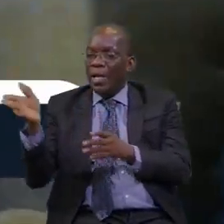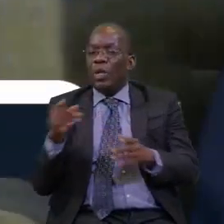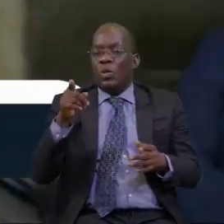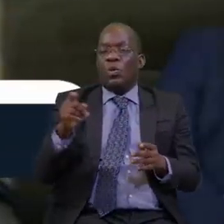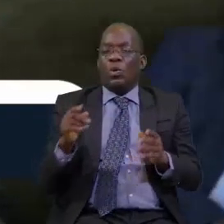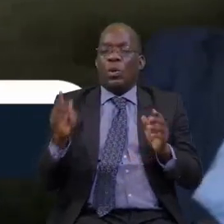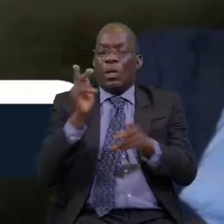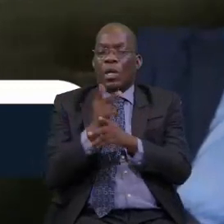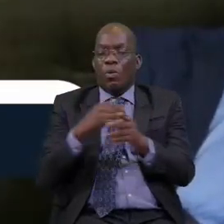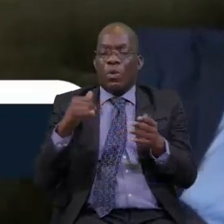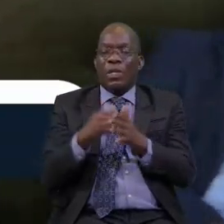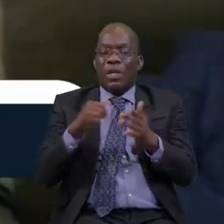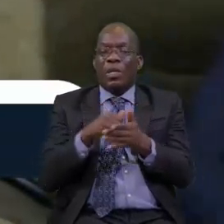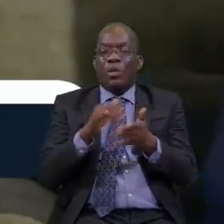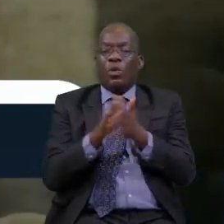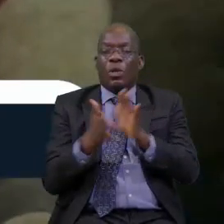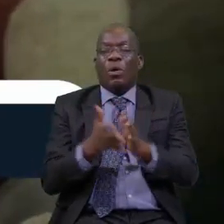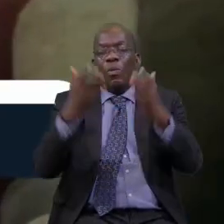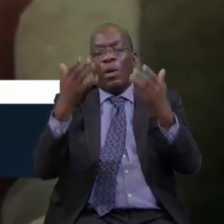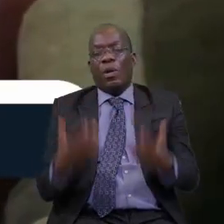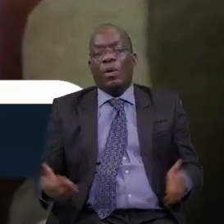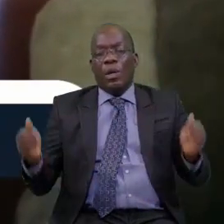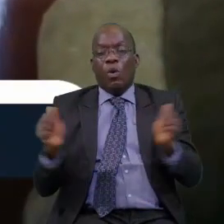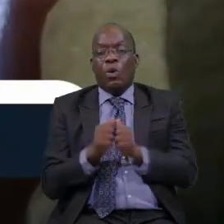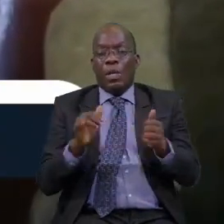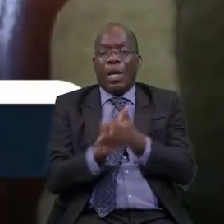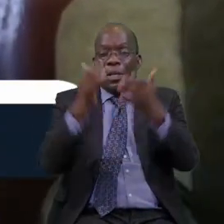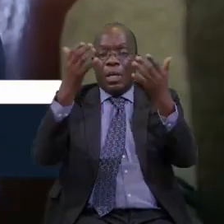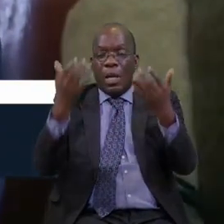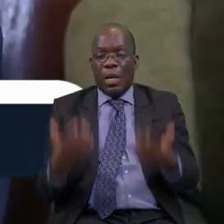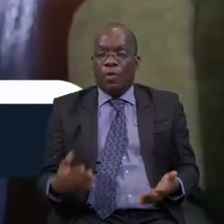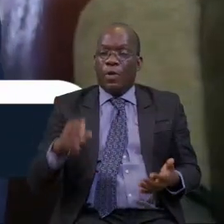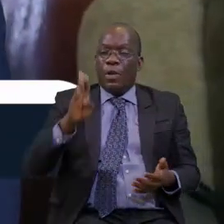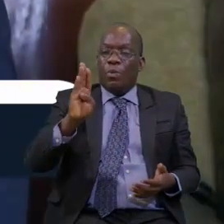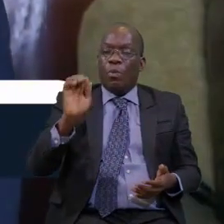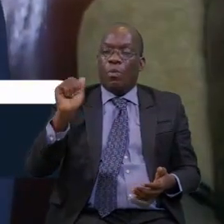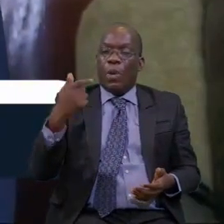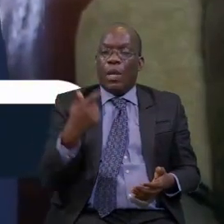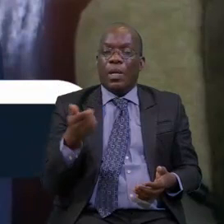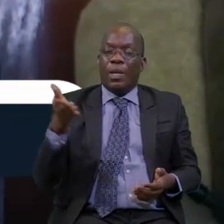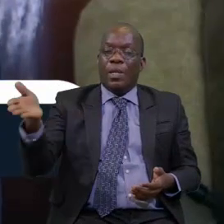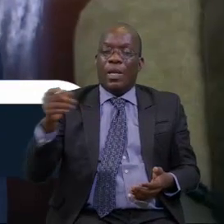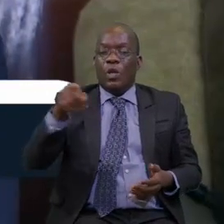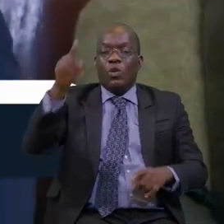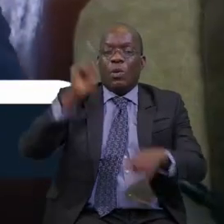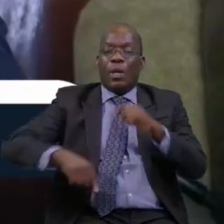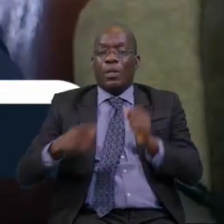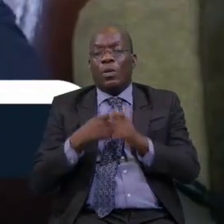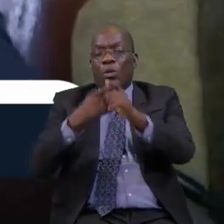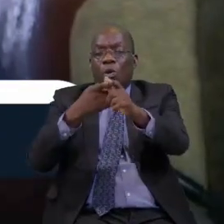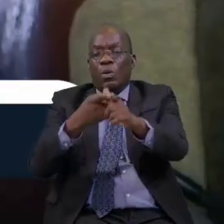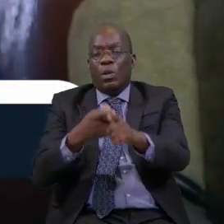so heavy. With that heavy bag there, you cannot run your race to